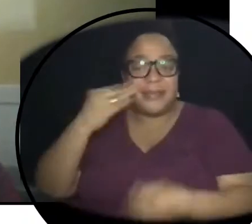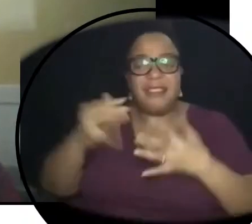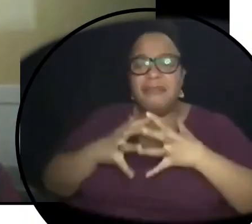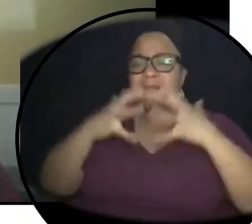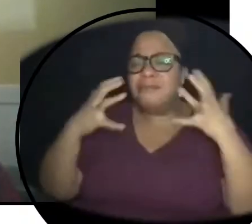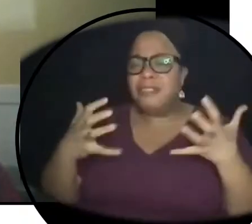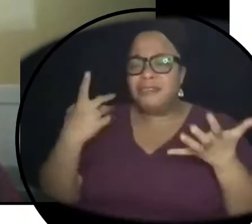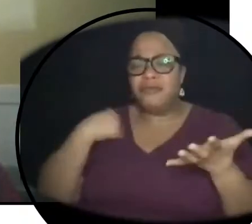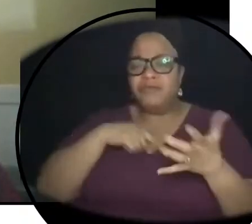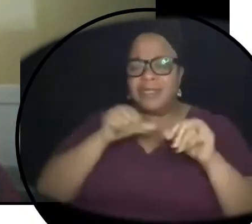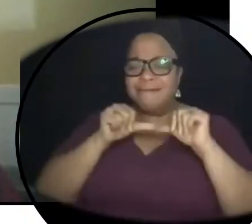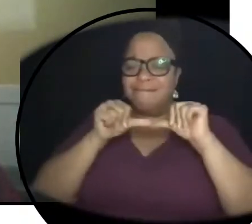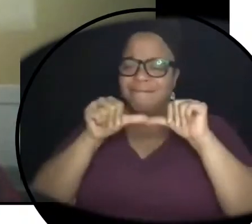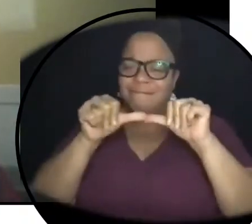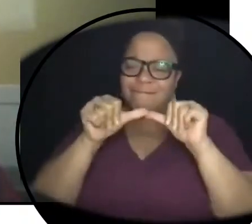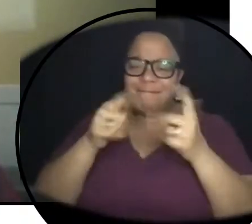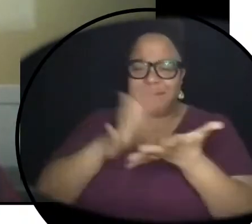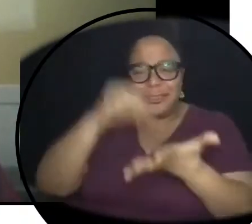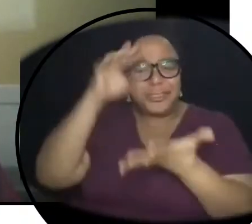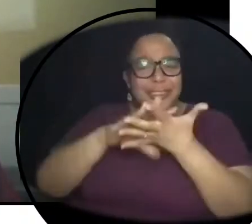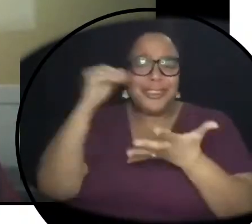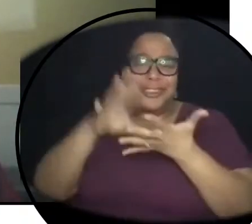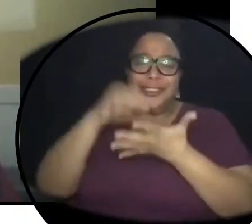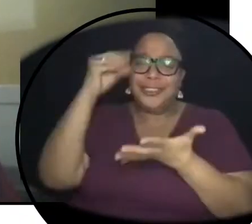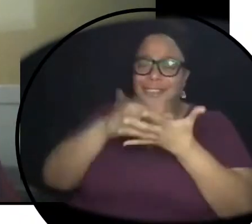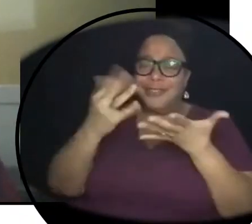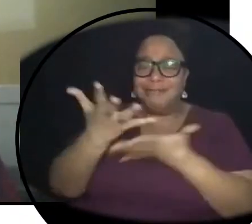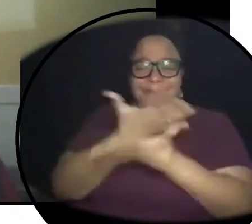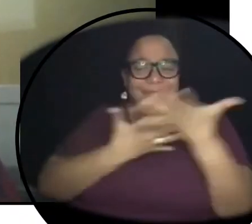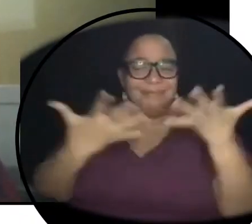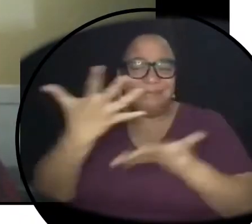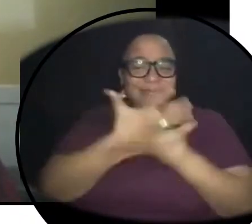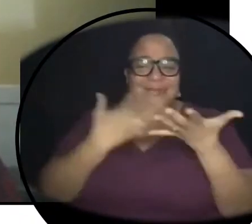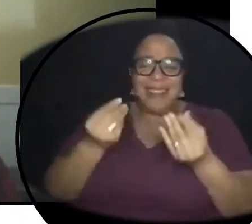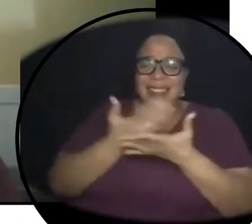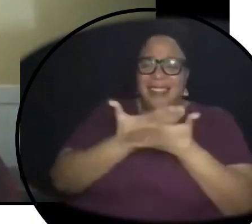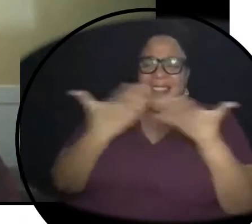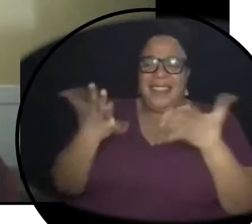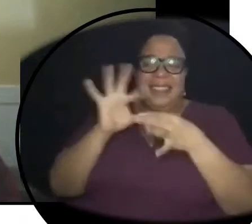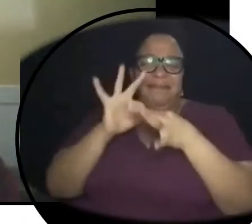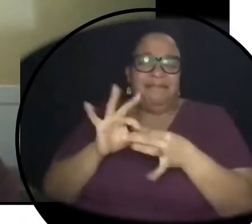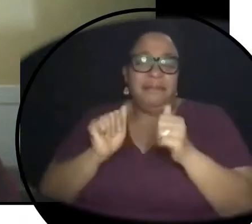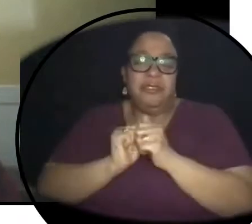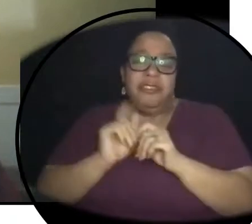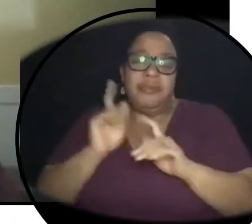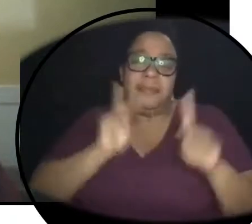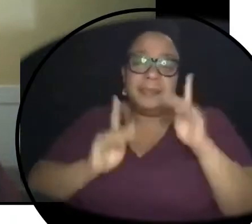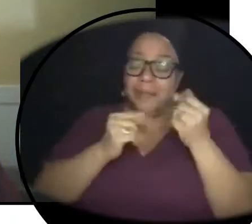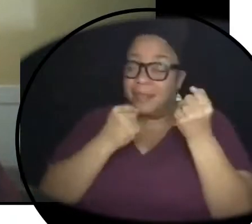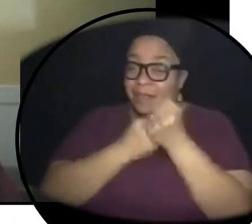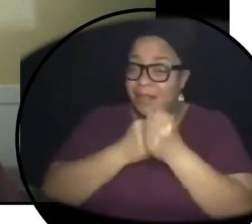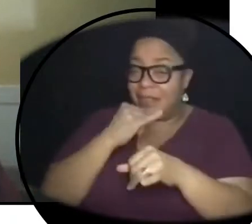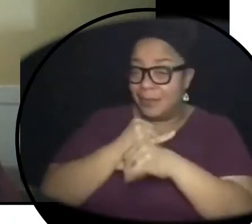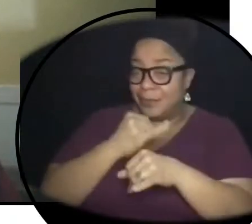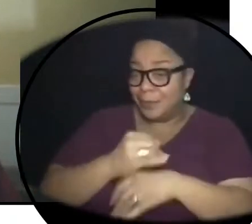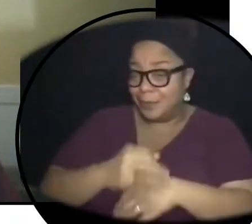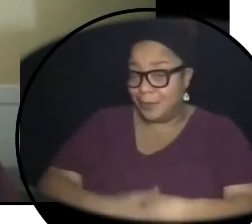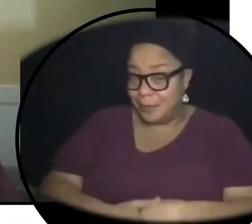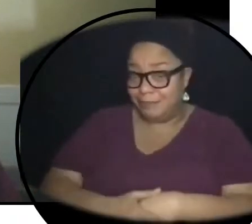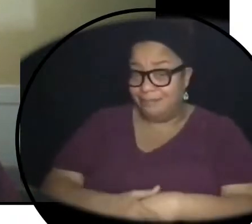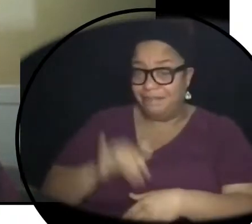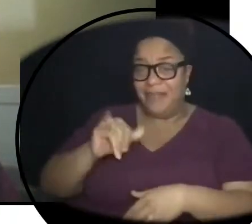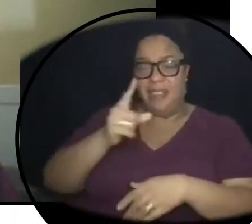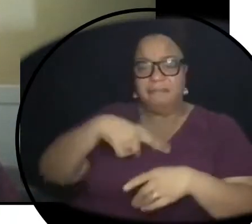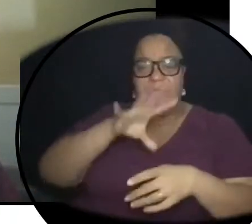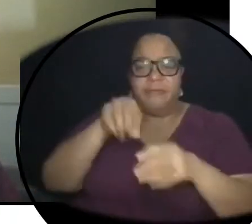were formerly incarcerated, but also they help lead our People's Assembly work. And the People's Assemblies